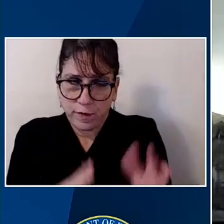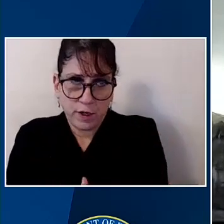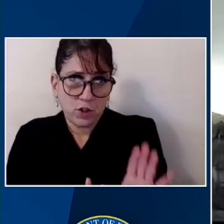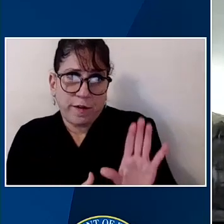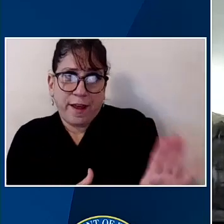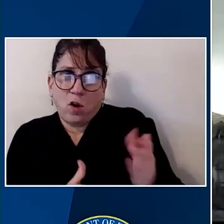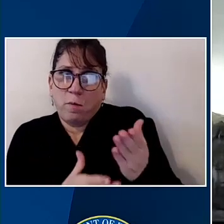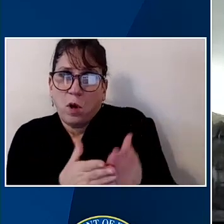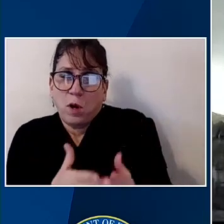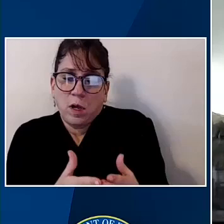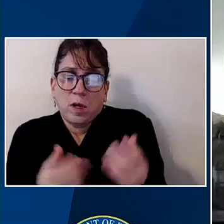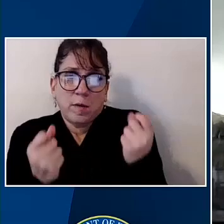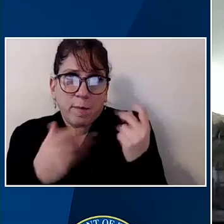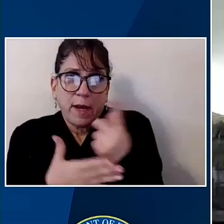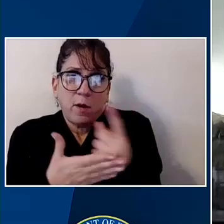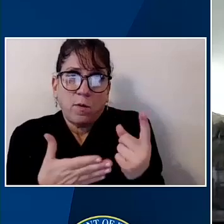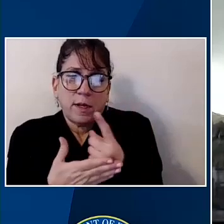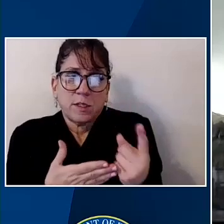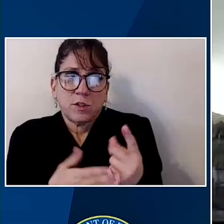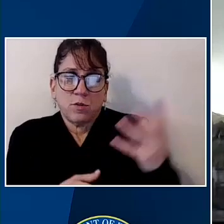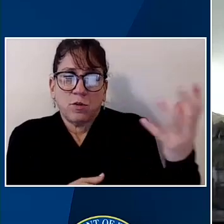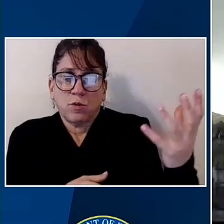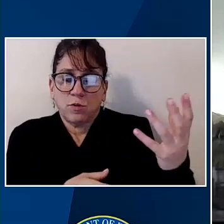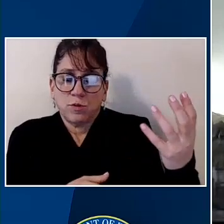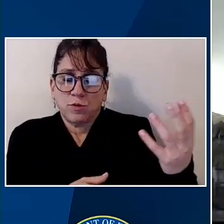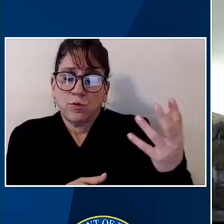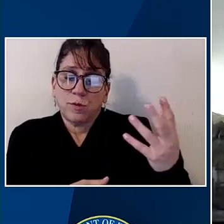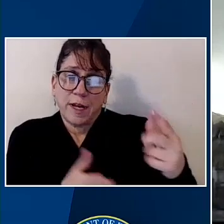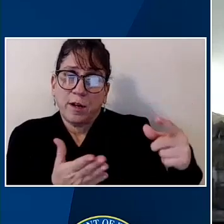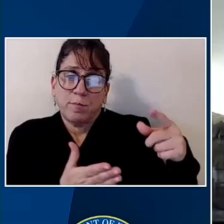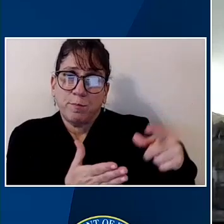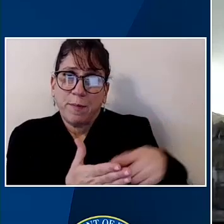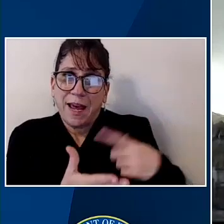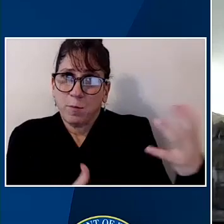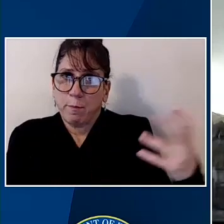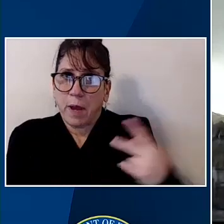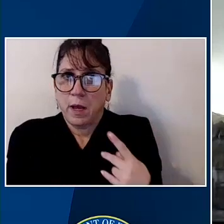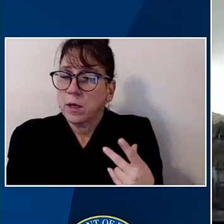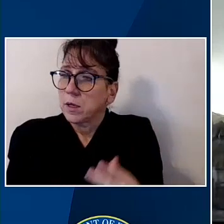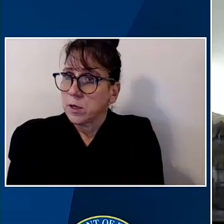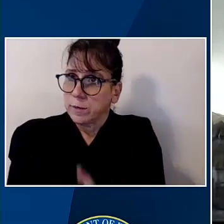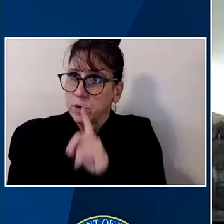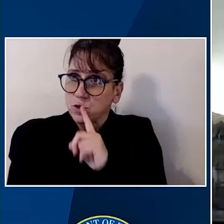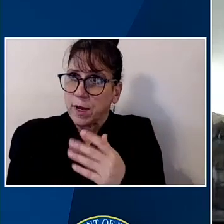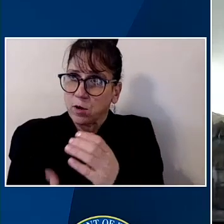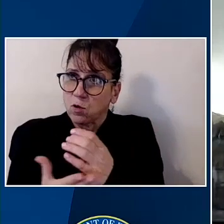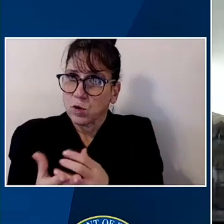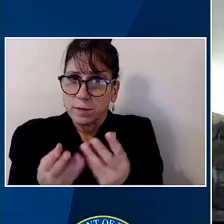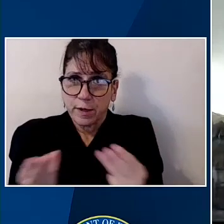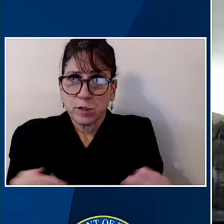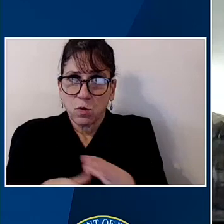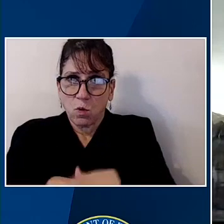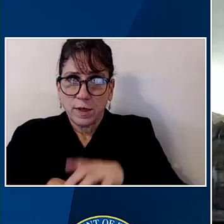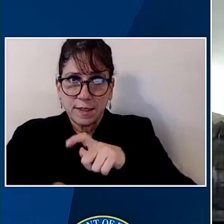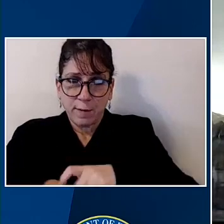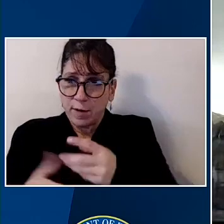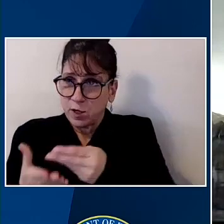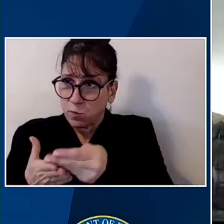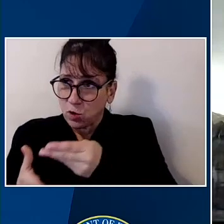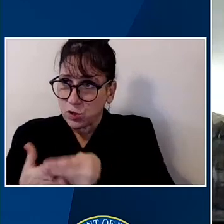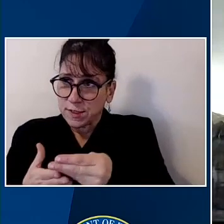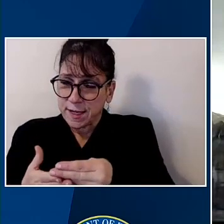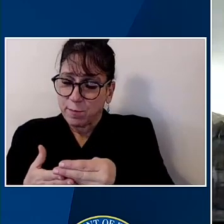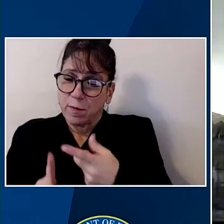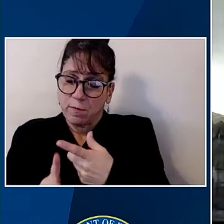and weeks to finally receive my reimbursement. In order to make sure I had course materials in time for class, I had to purchase all of them out of